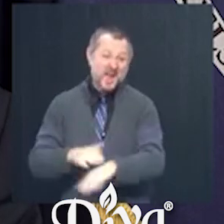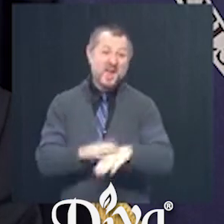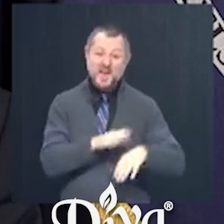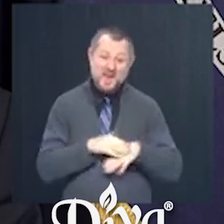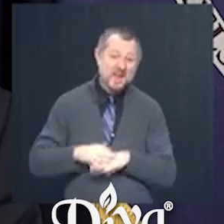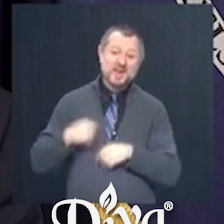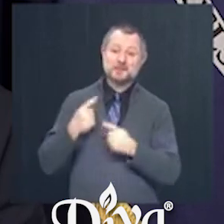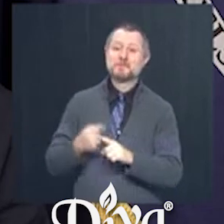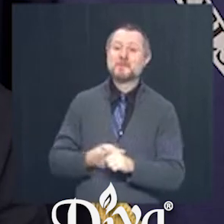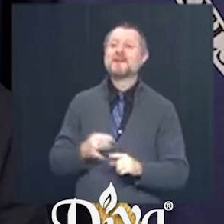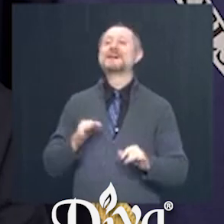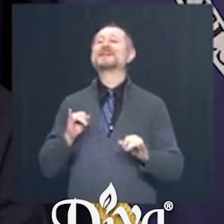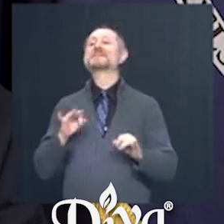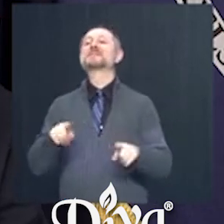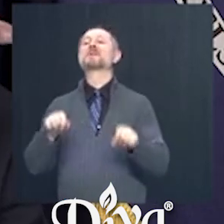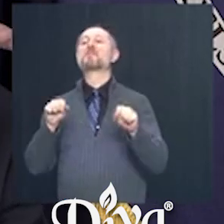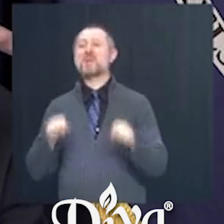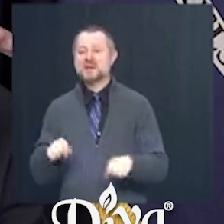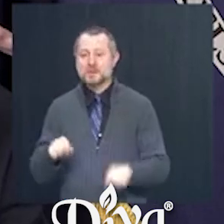possibility.